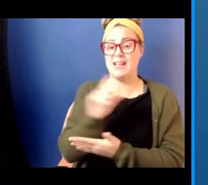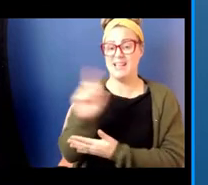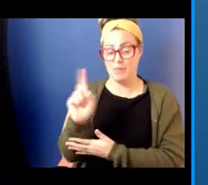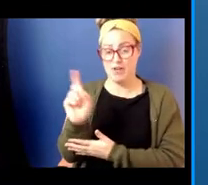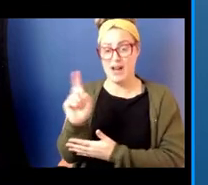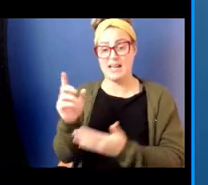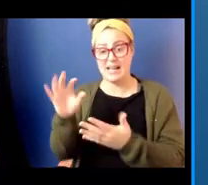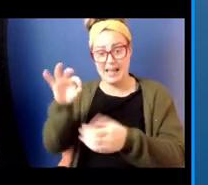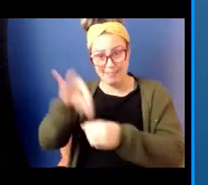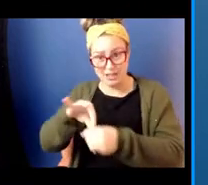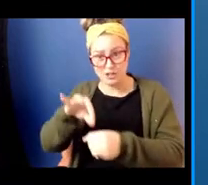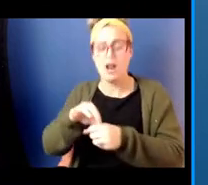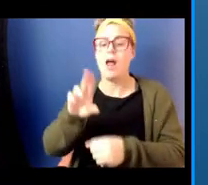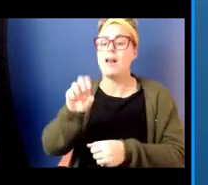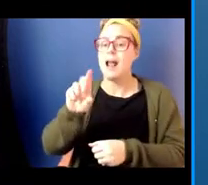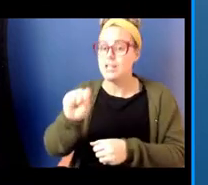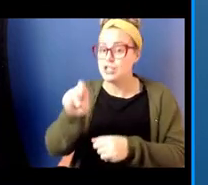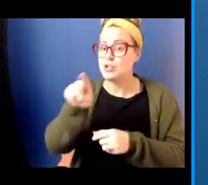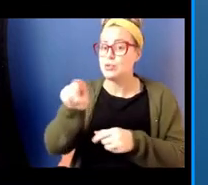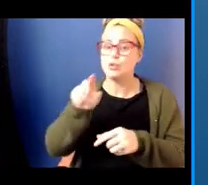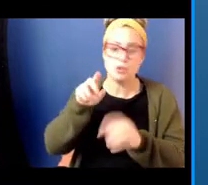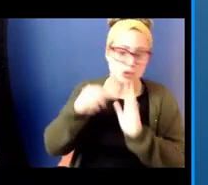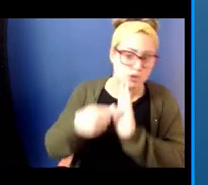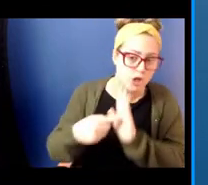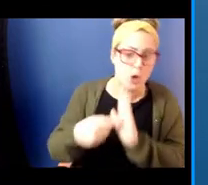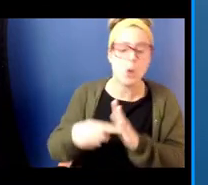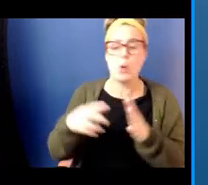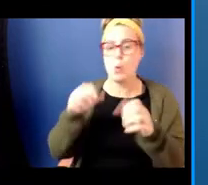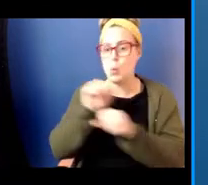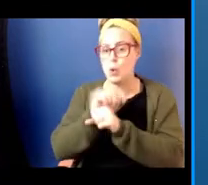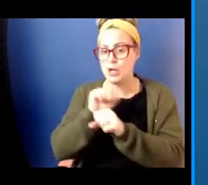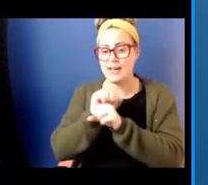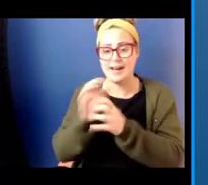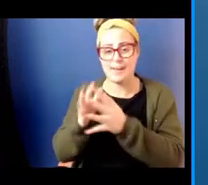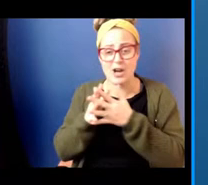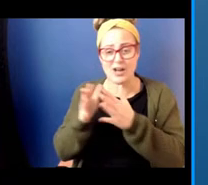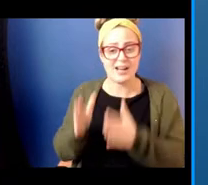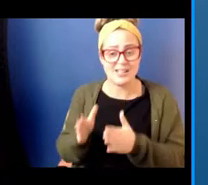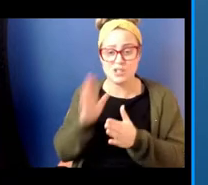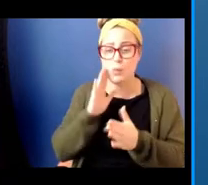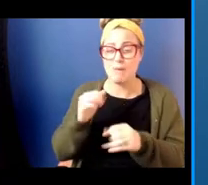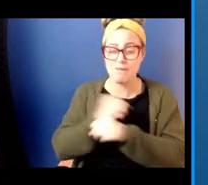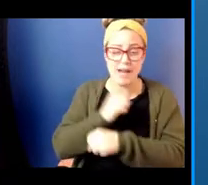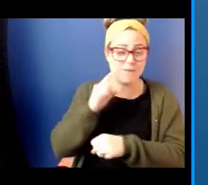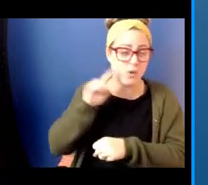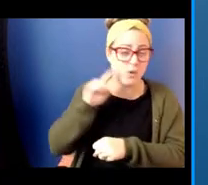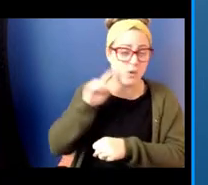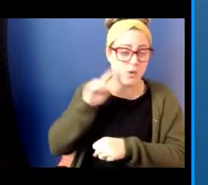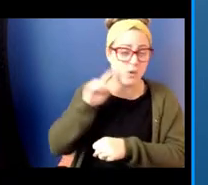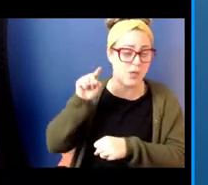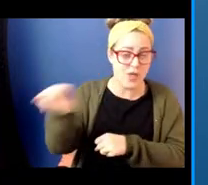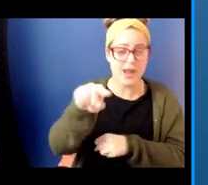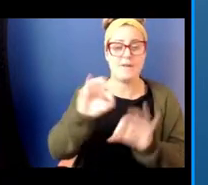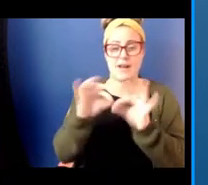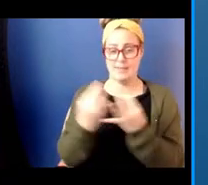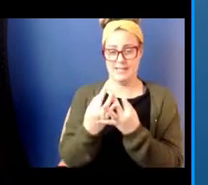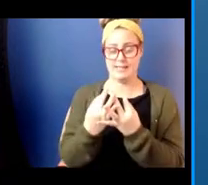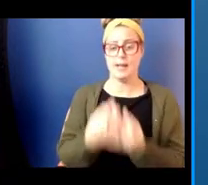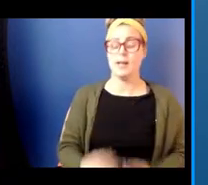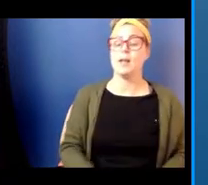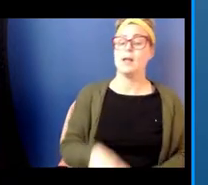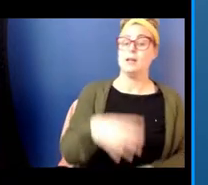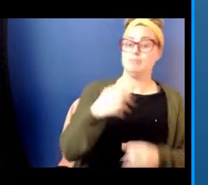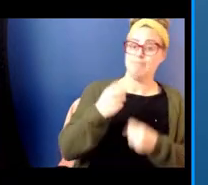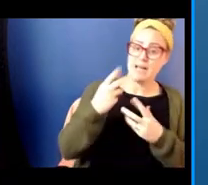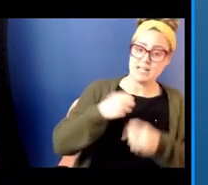that you will fight for them and their families for decades black voters in particular have been the